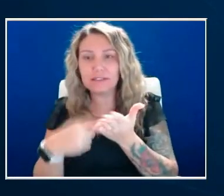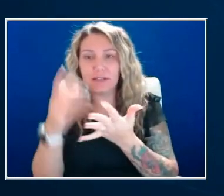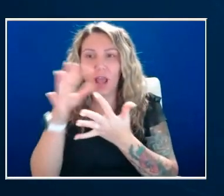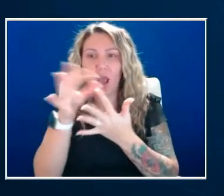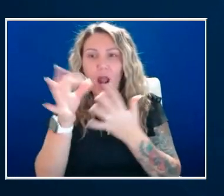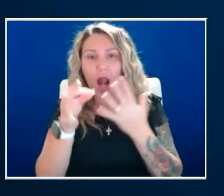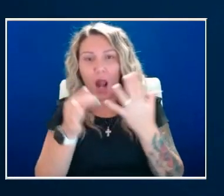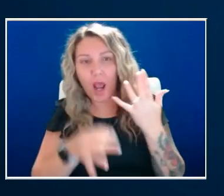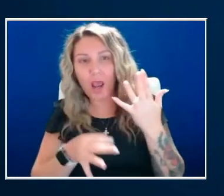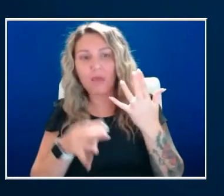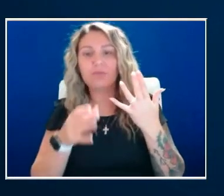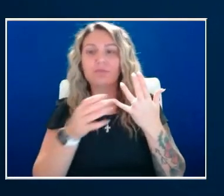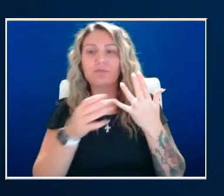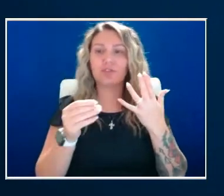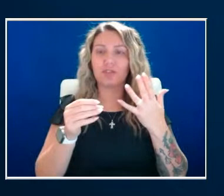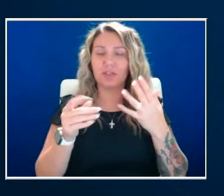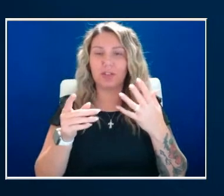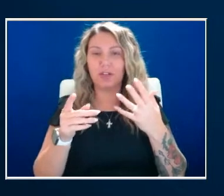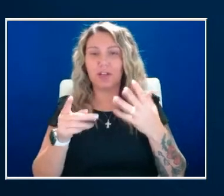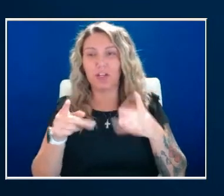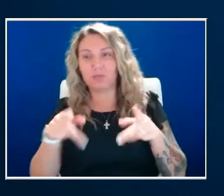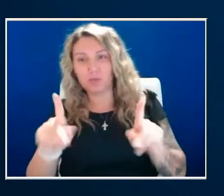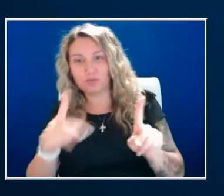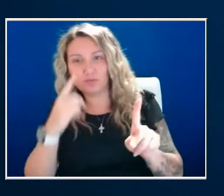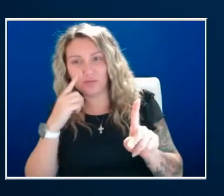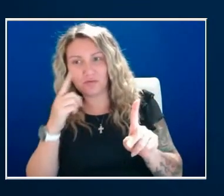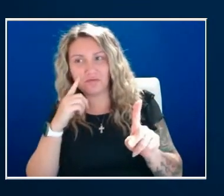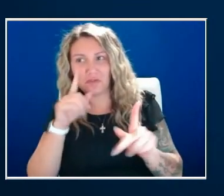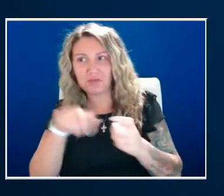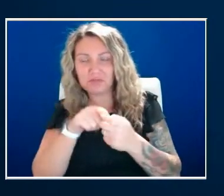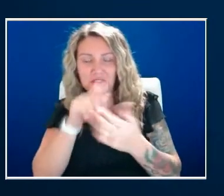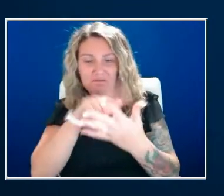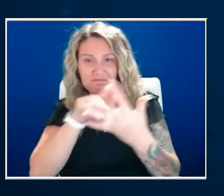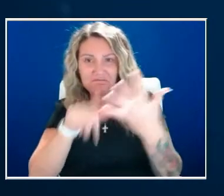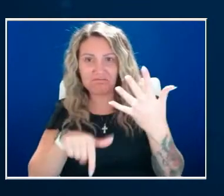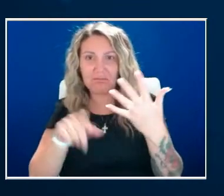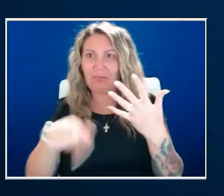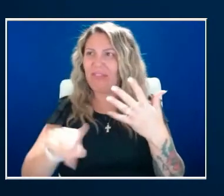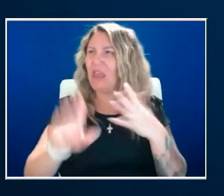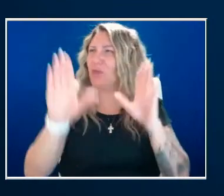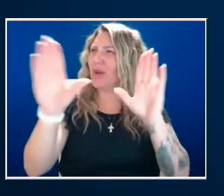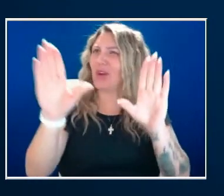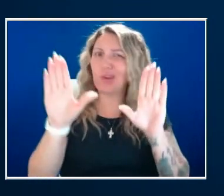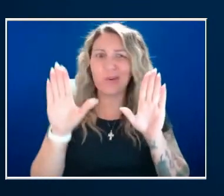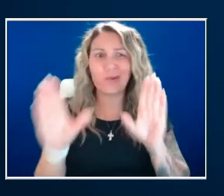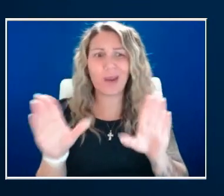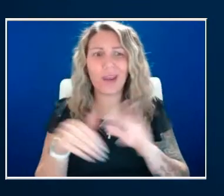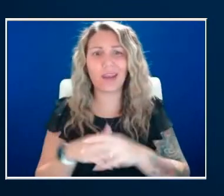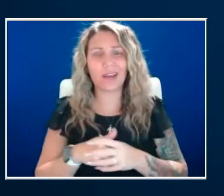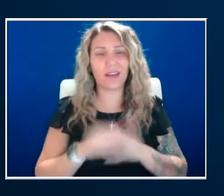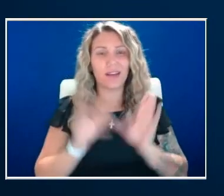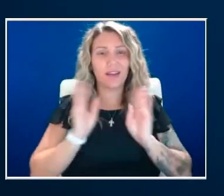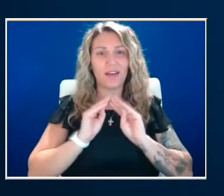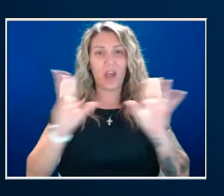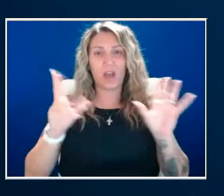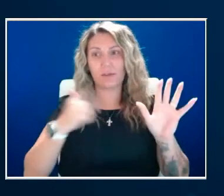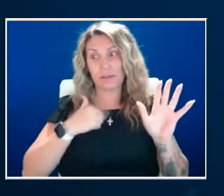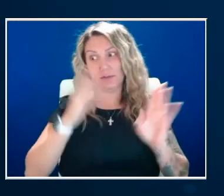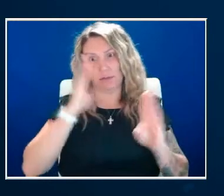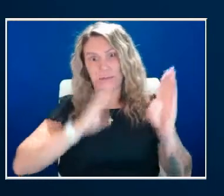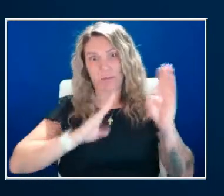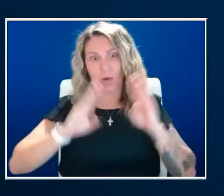and get permissions for certain things. And I mean, they were just great. I mean, I obviously was very worried,